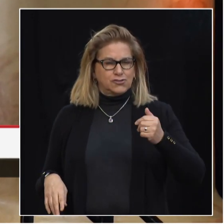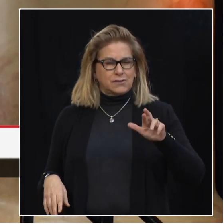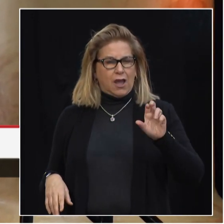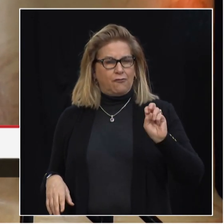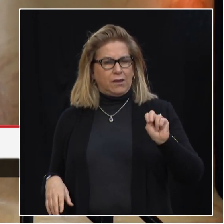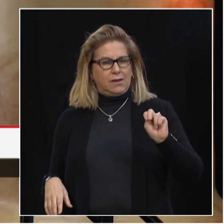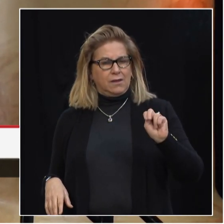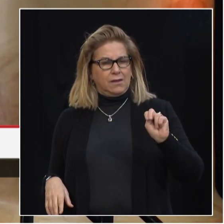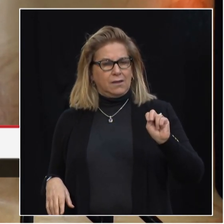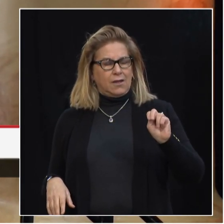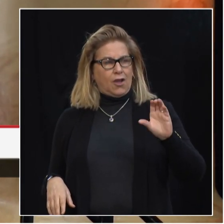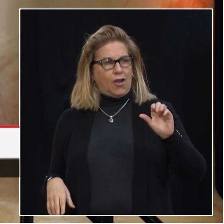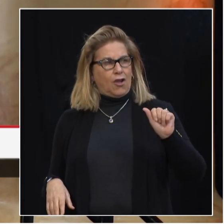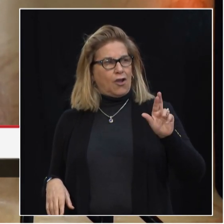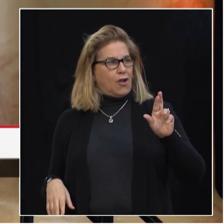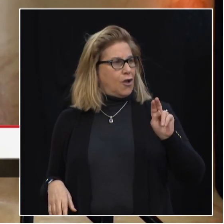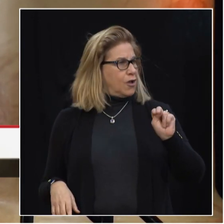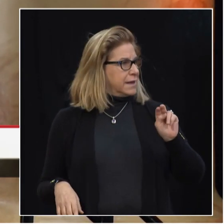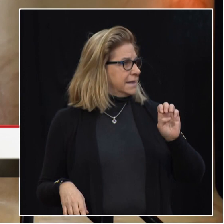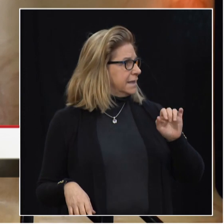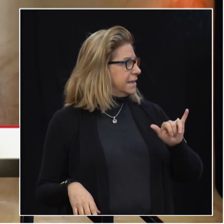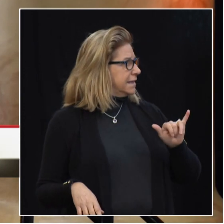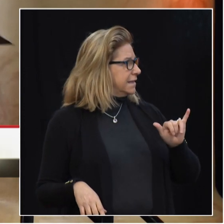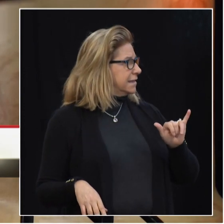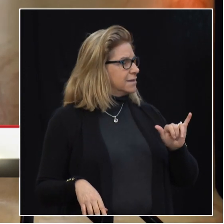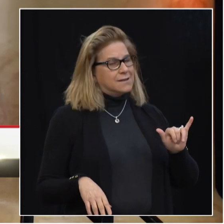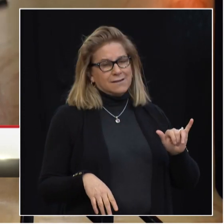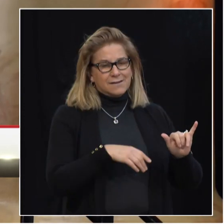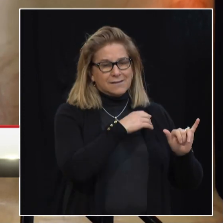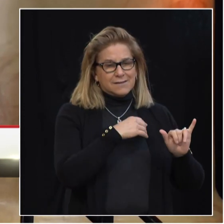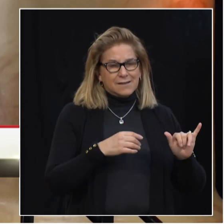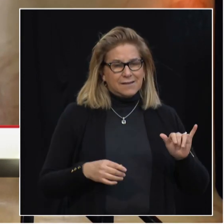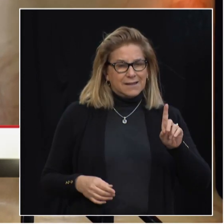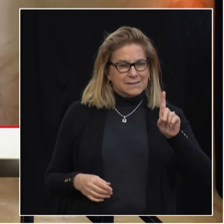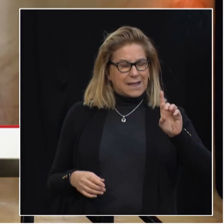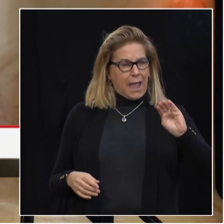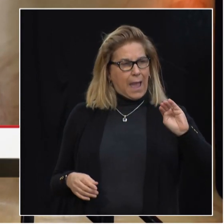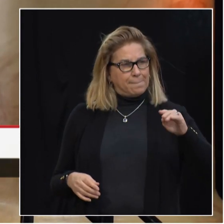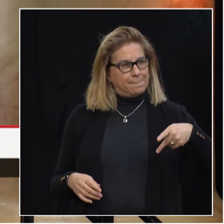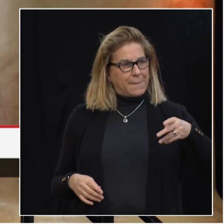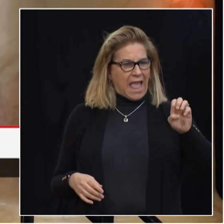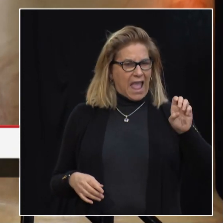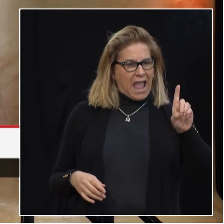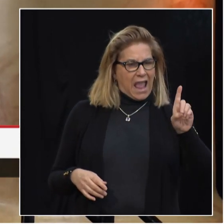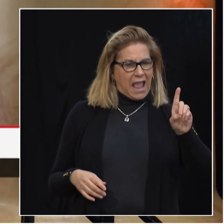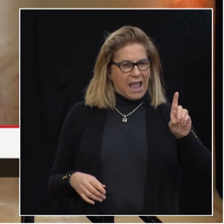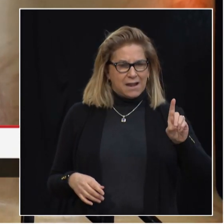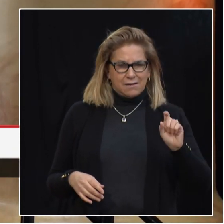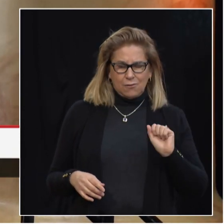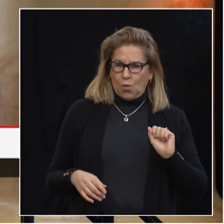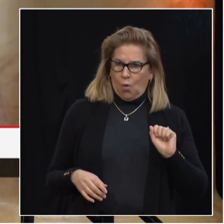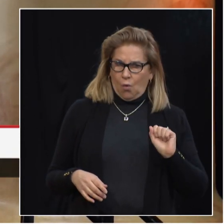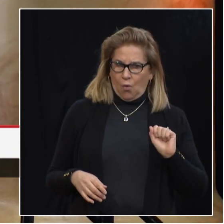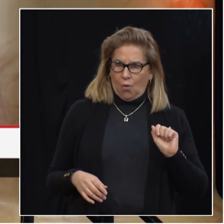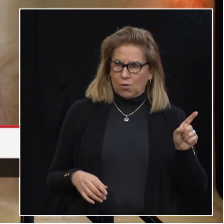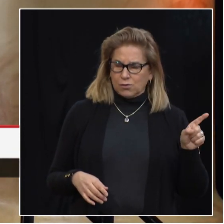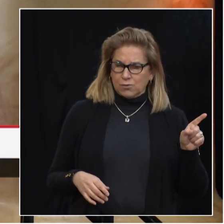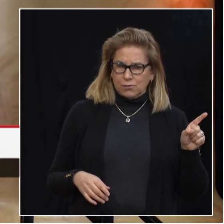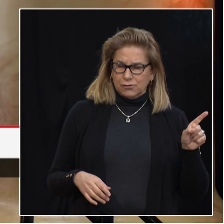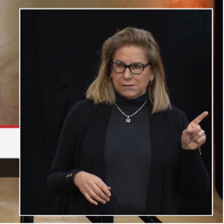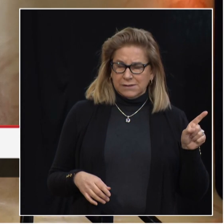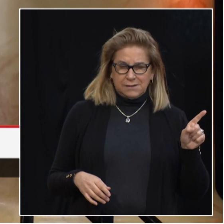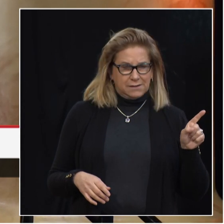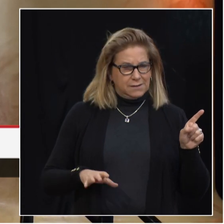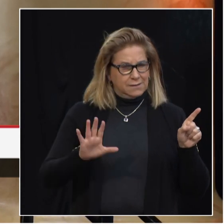over some comeback opportunities. Oh, I'm sorry. Before Sharon comes up, I wanted to introduce our